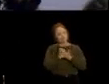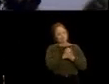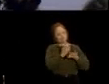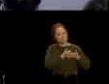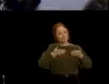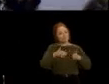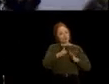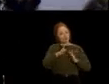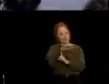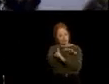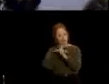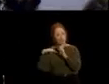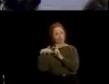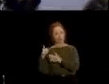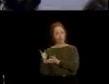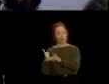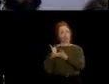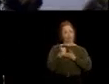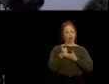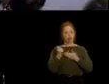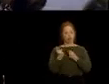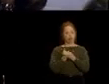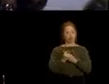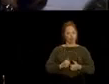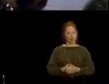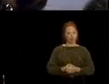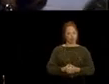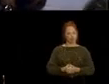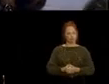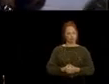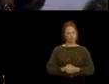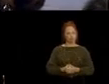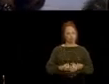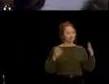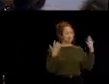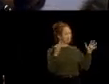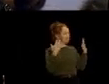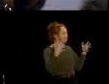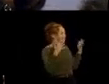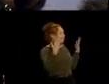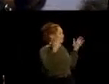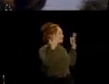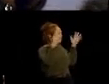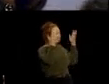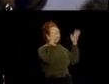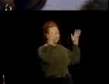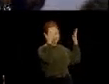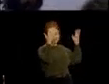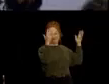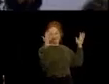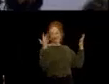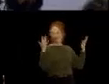you up when you don't feel like you can. Wow. That's good.